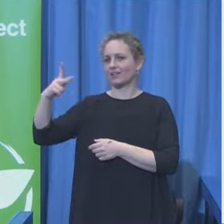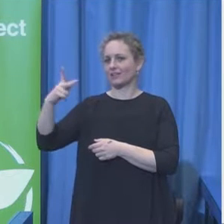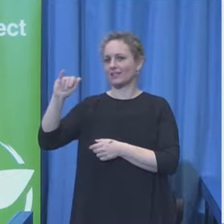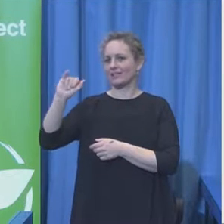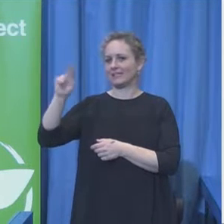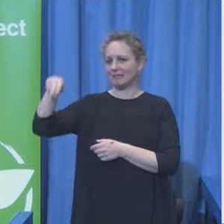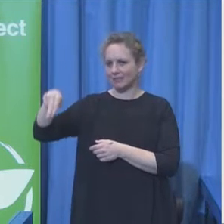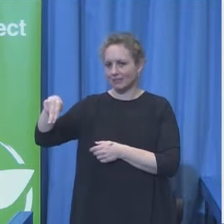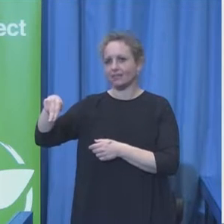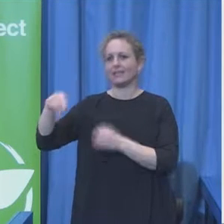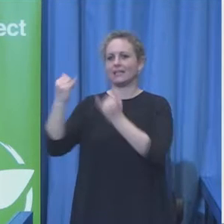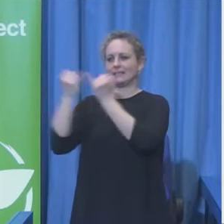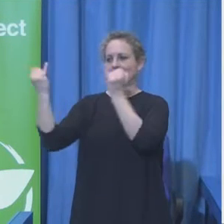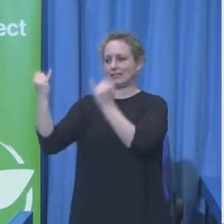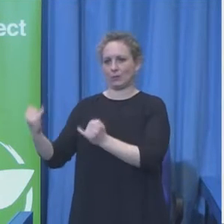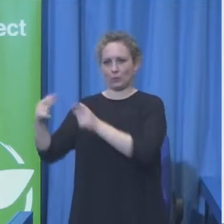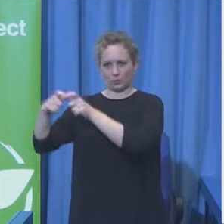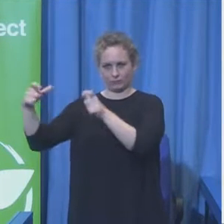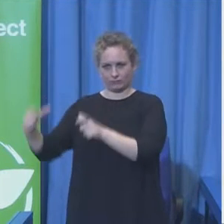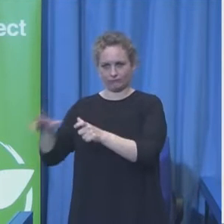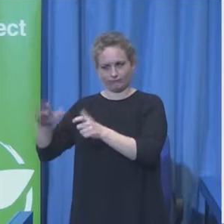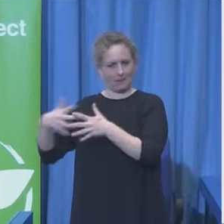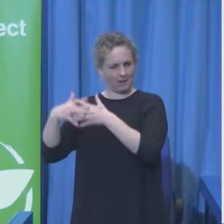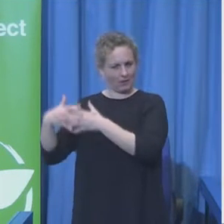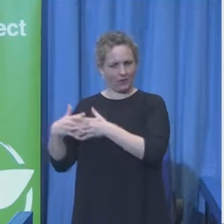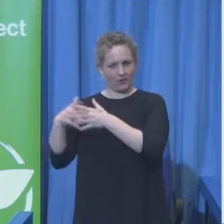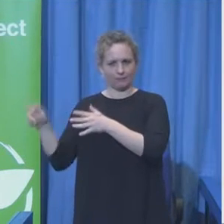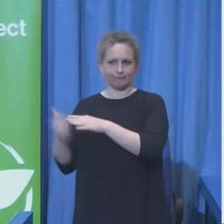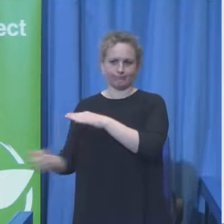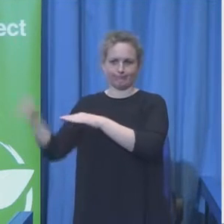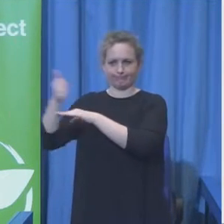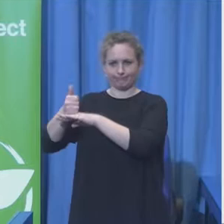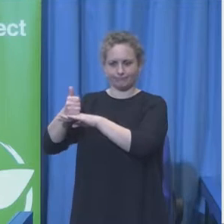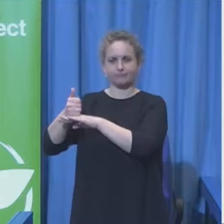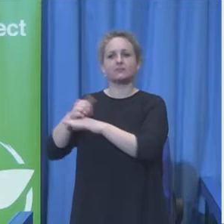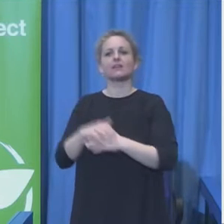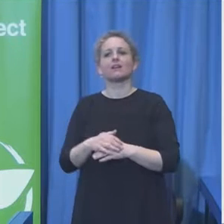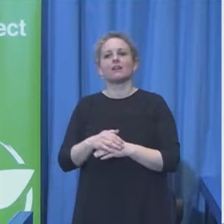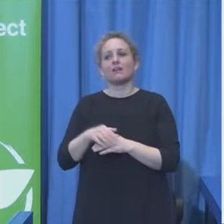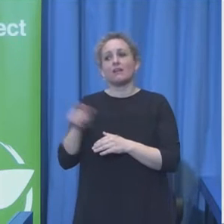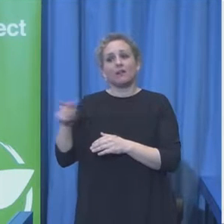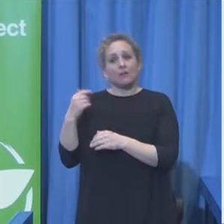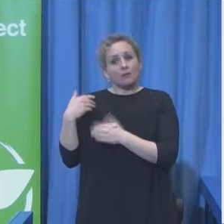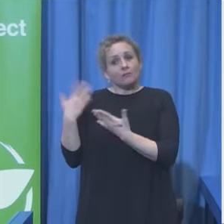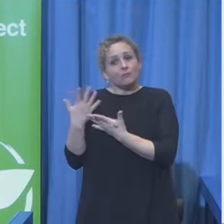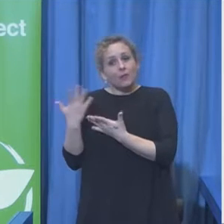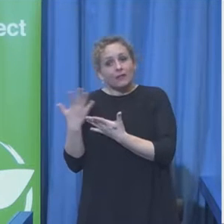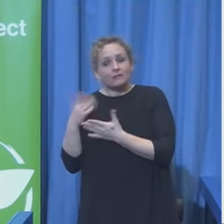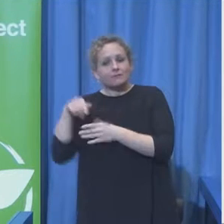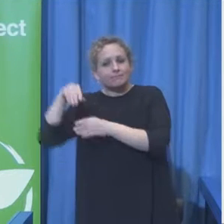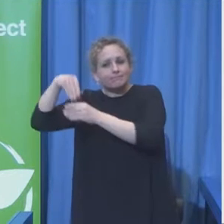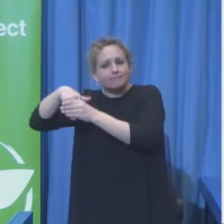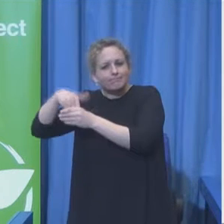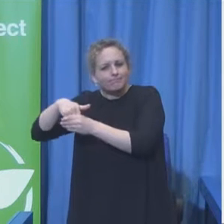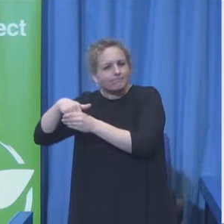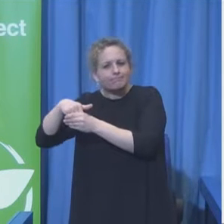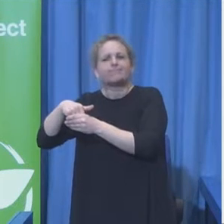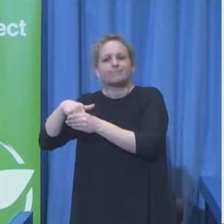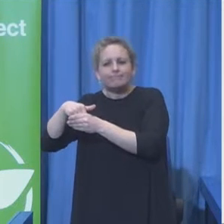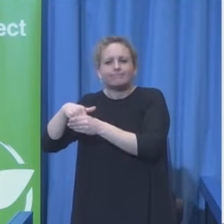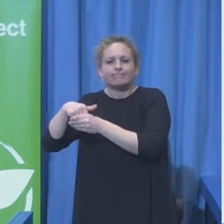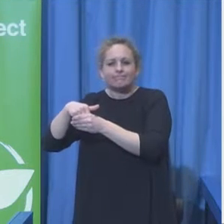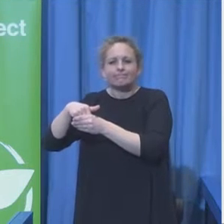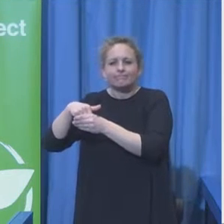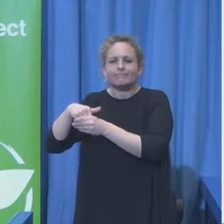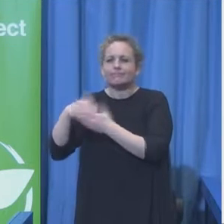trip. Senator Harkin played a key role in the promulgation of the landmark Americans with Disabilities Act. While this has made a huge